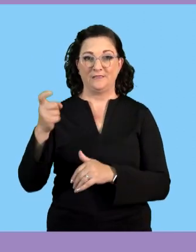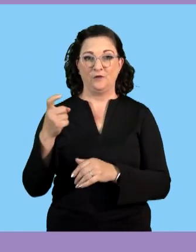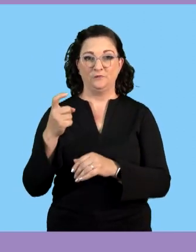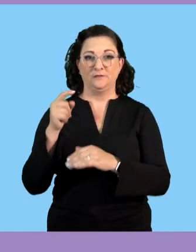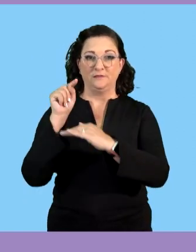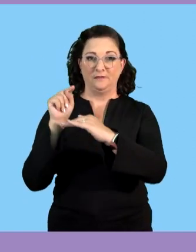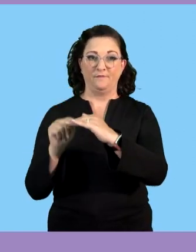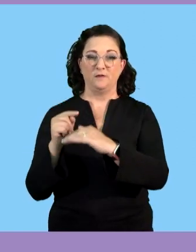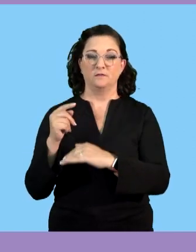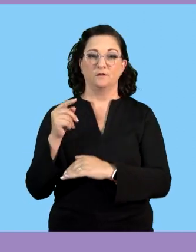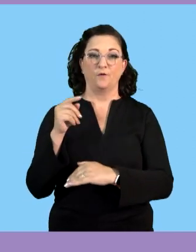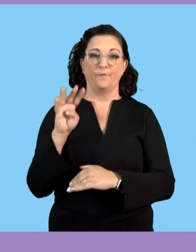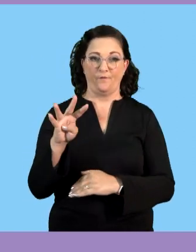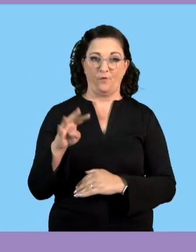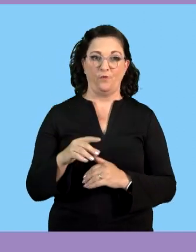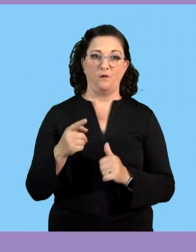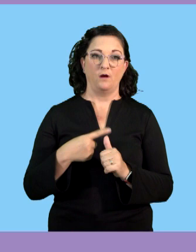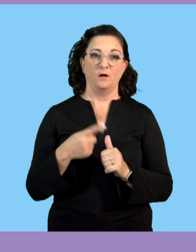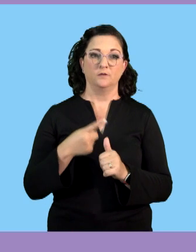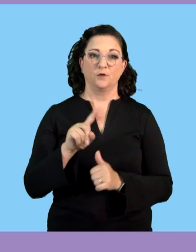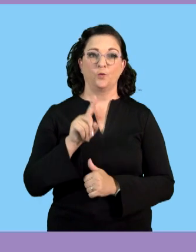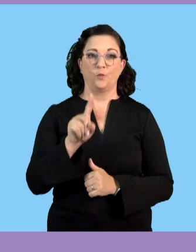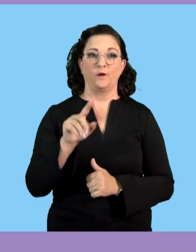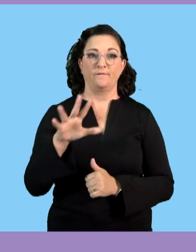divided by 4 will give us